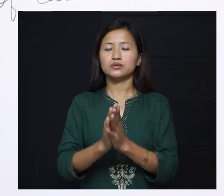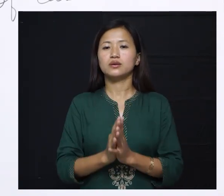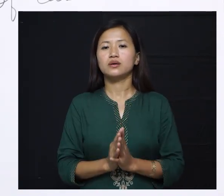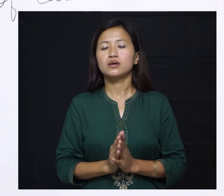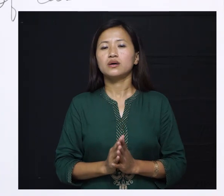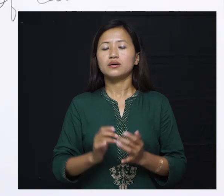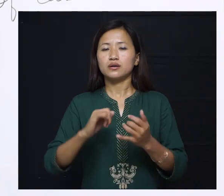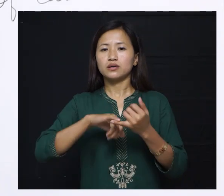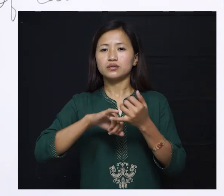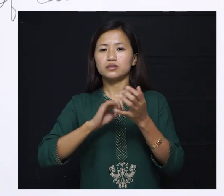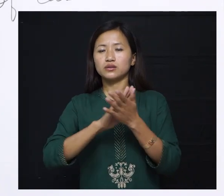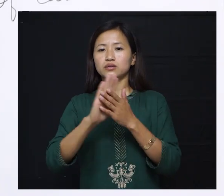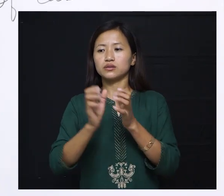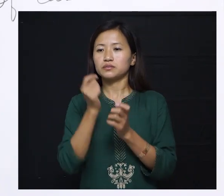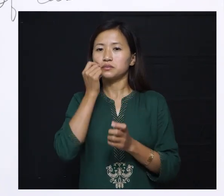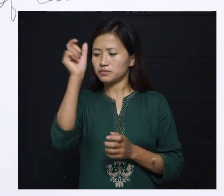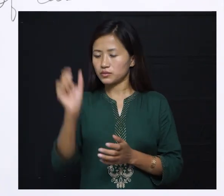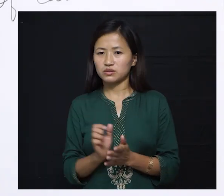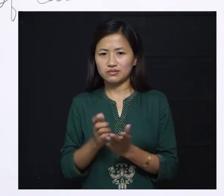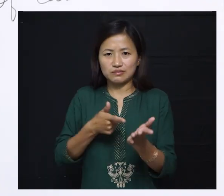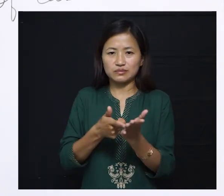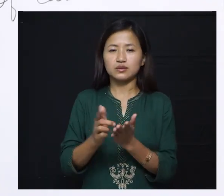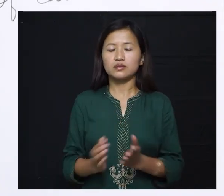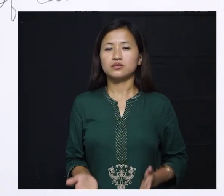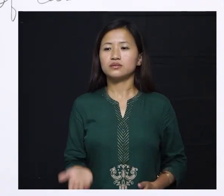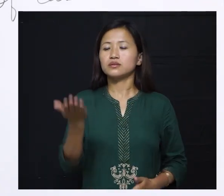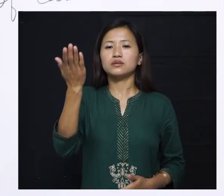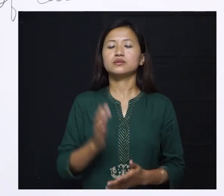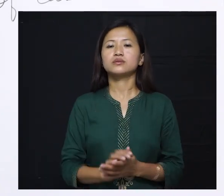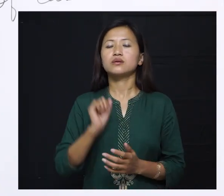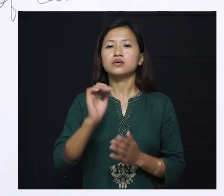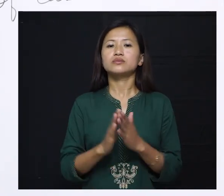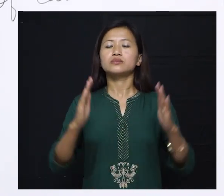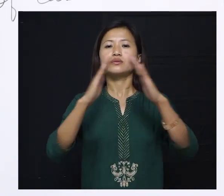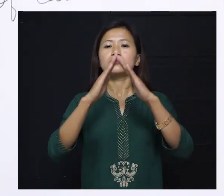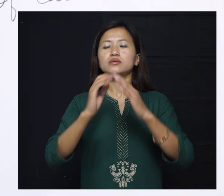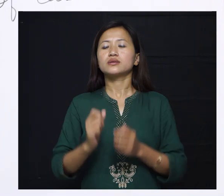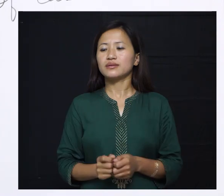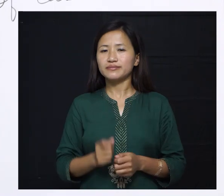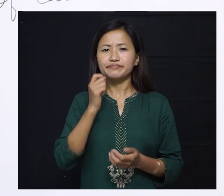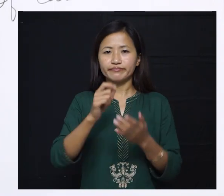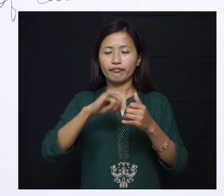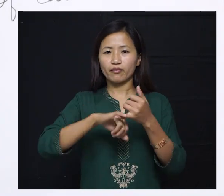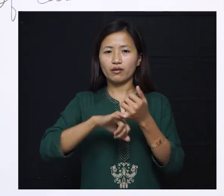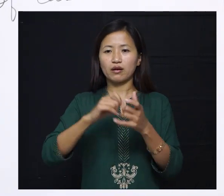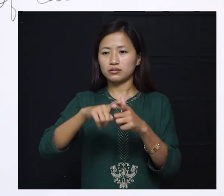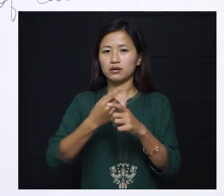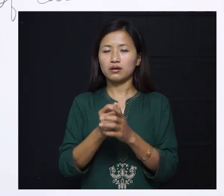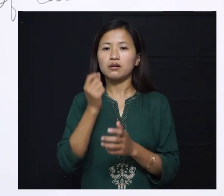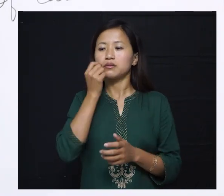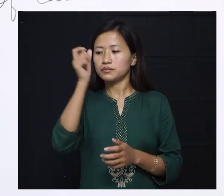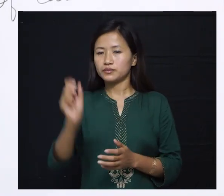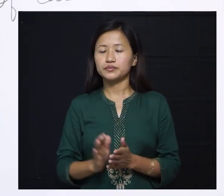when Shah Jahan was the ruler, he also set up his own town known as the Shah Jahanabad. And when